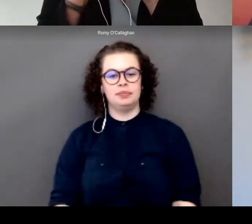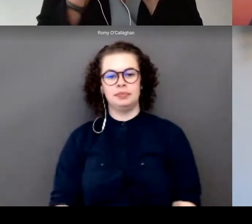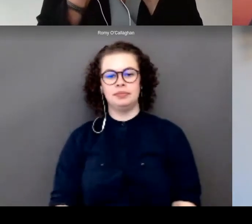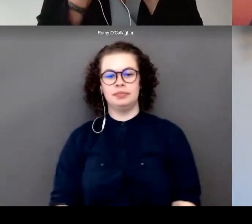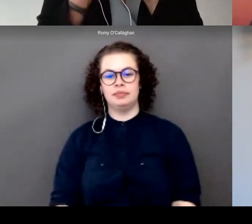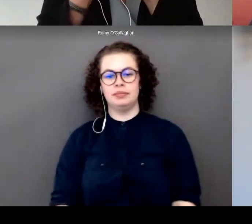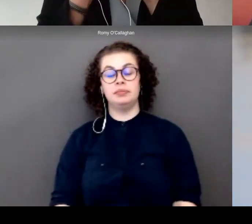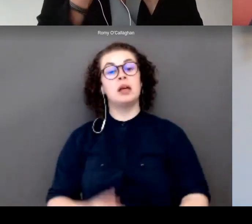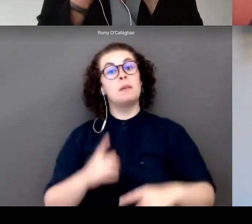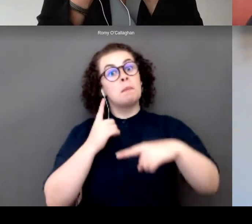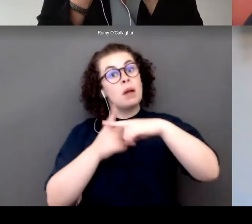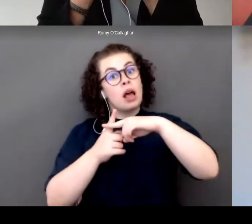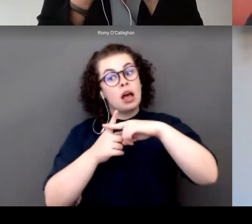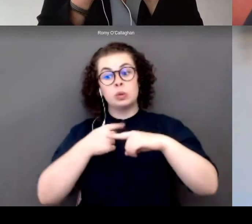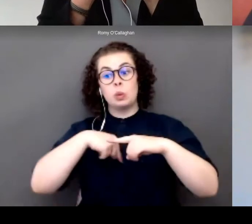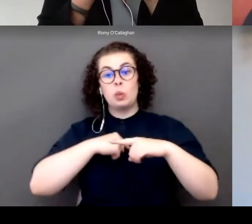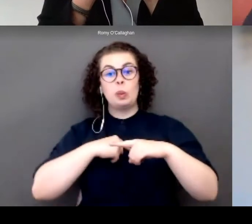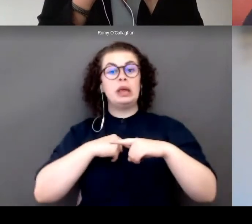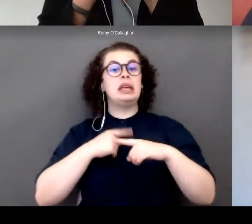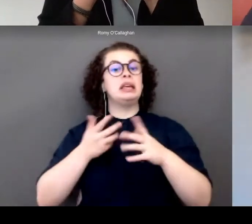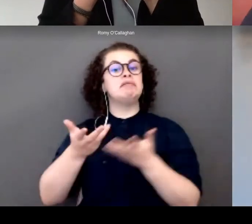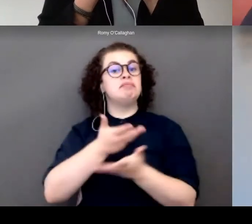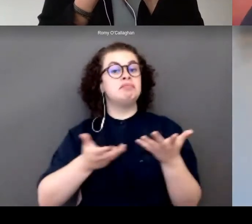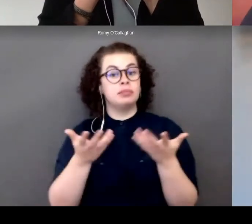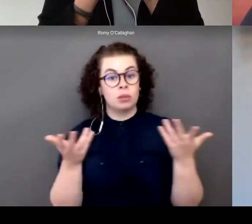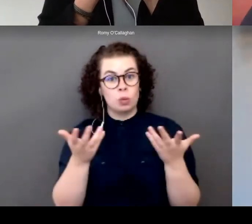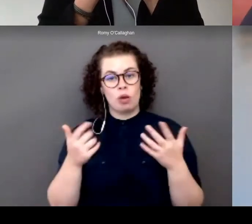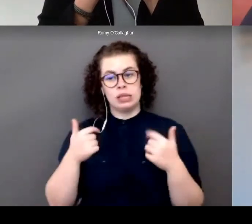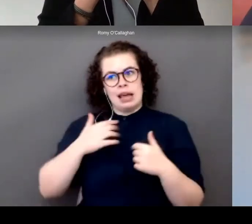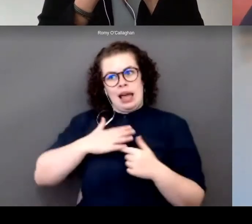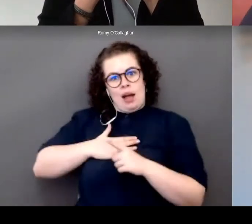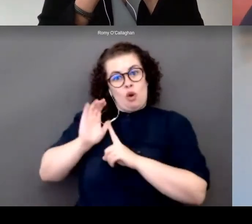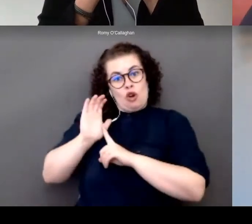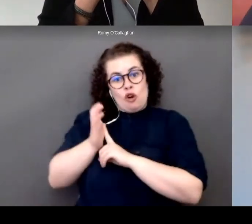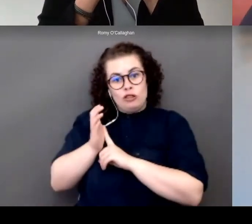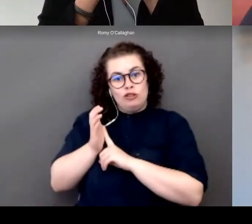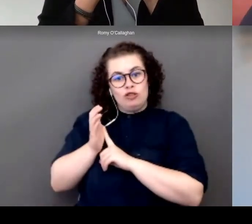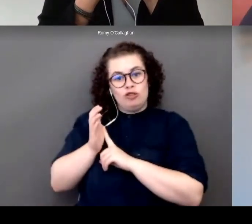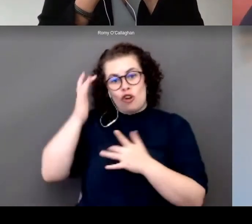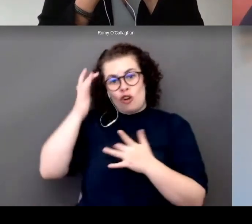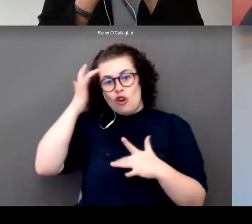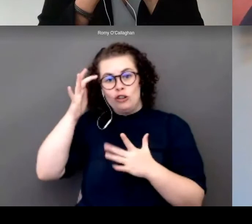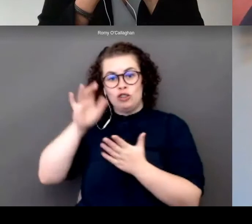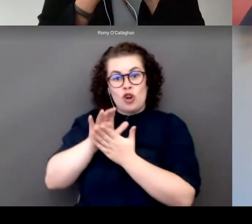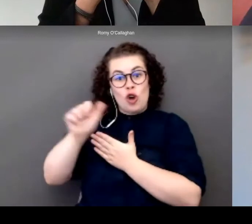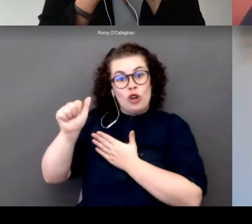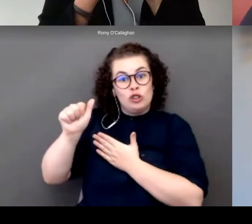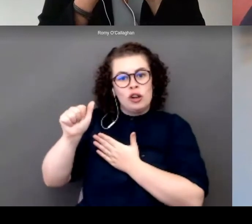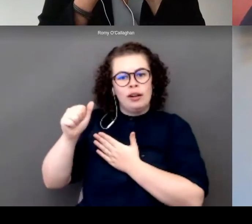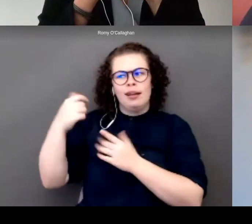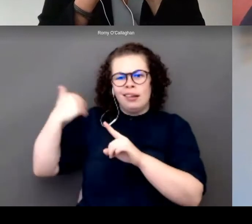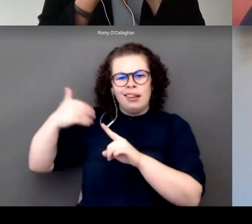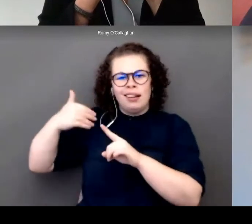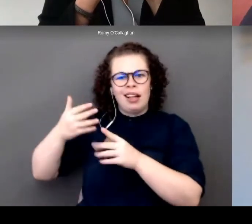lost things that the from the cultural perspective side that we have them lost. And one